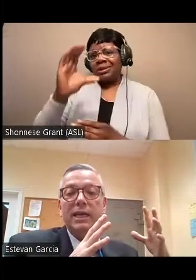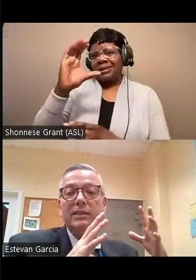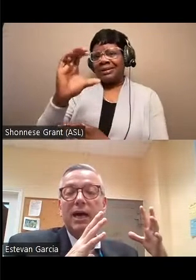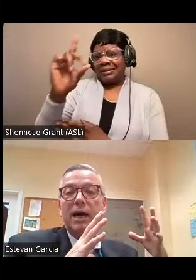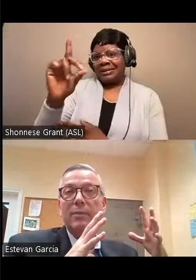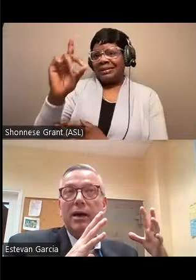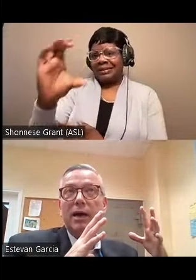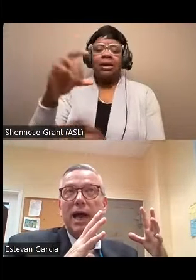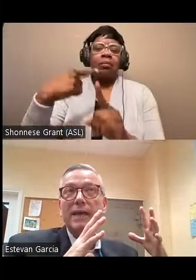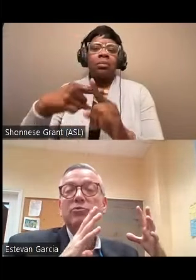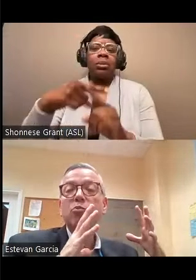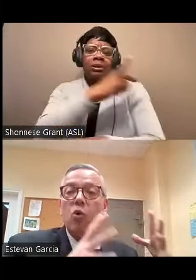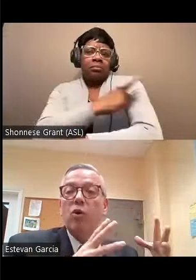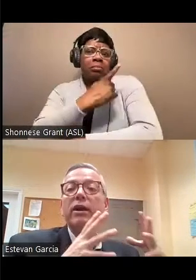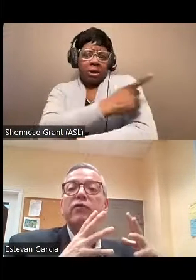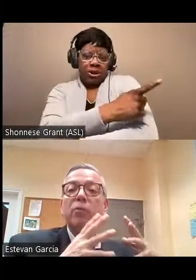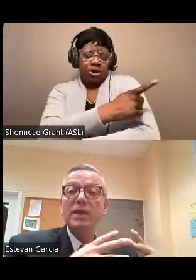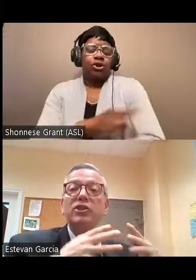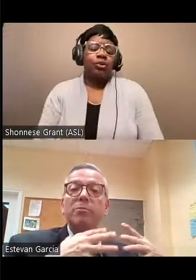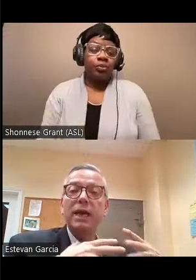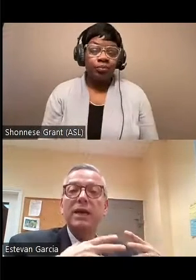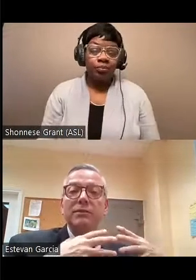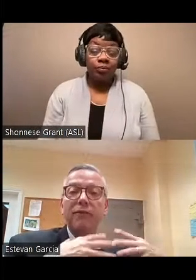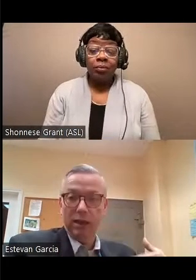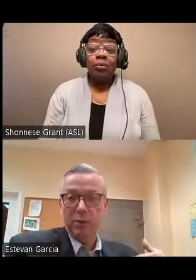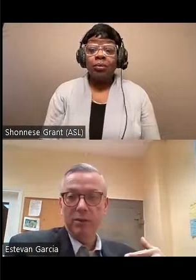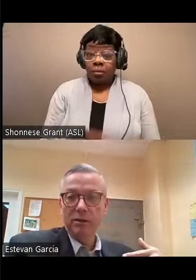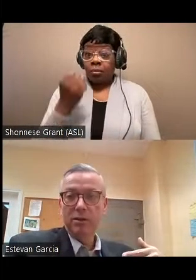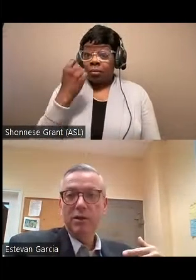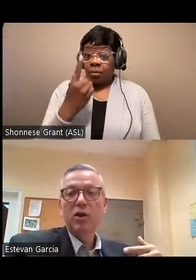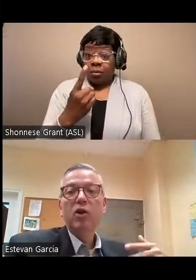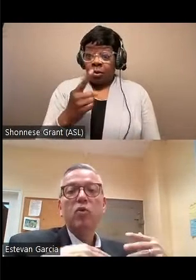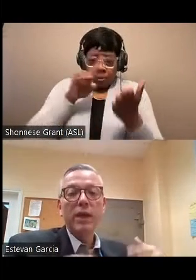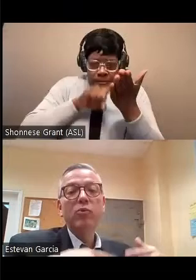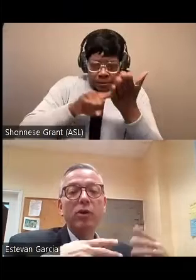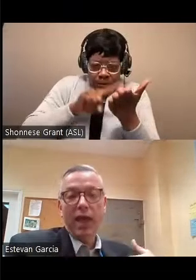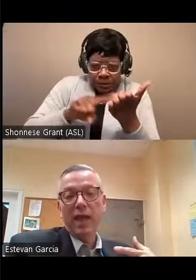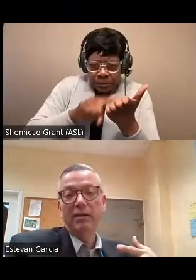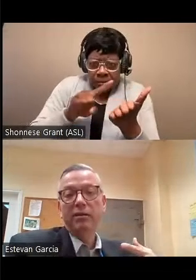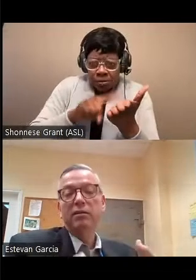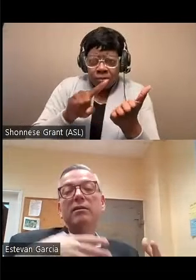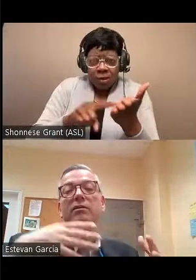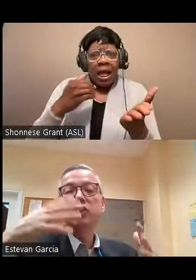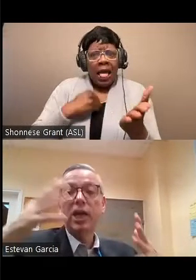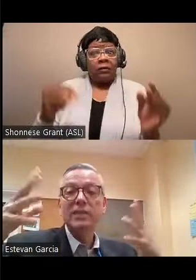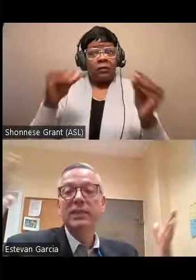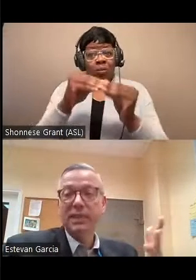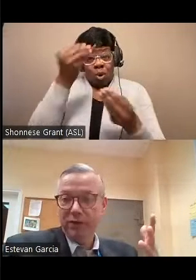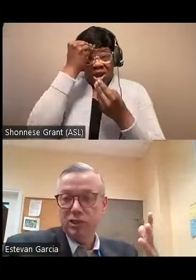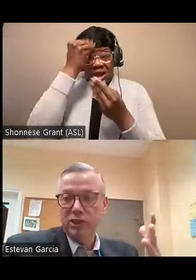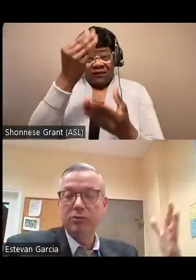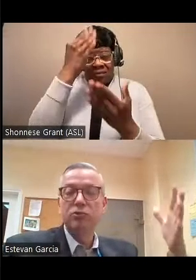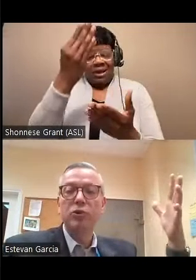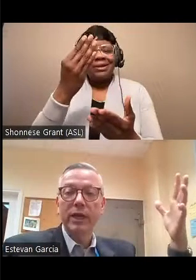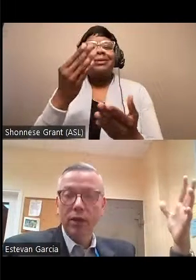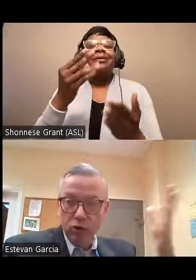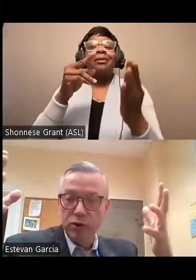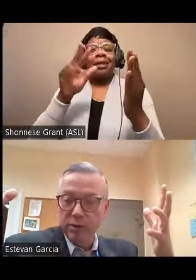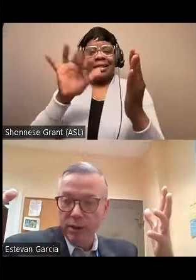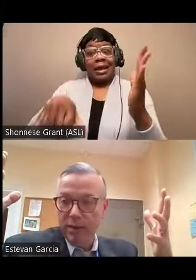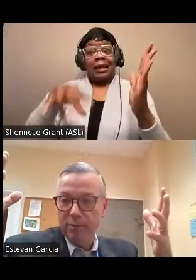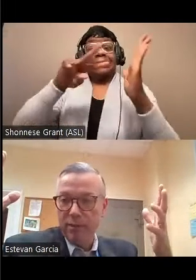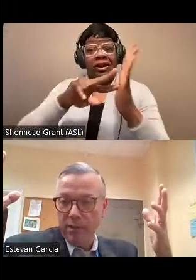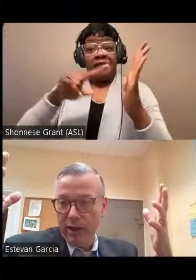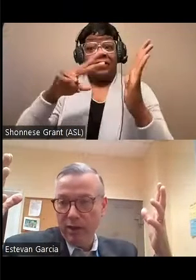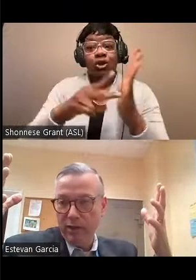it is, as more information becomes available, we will then change the definition to